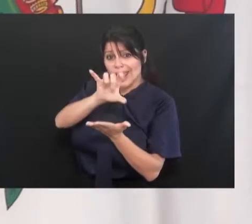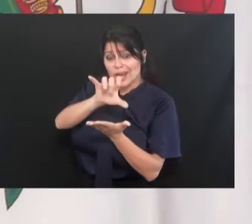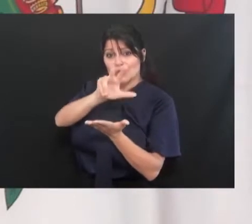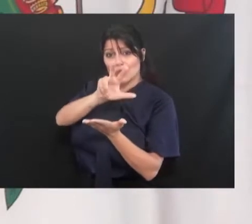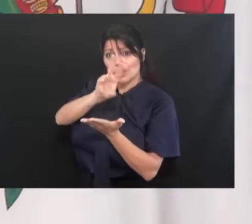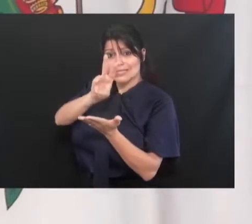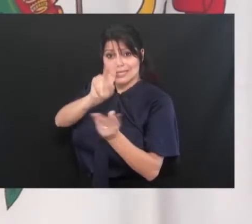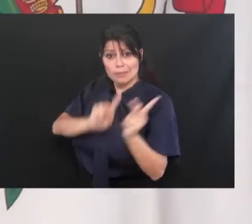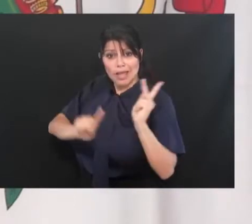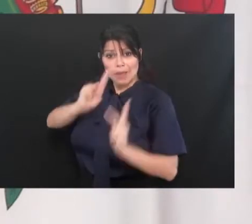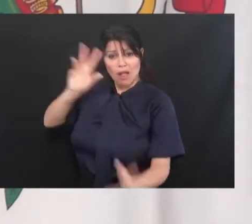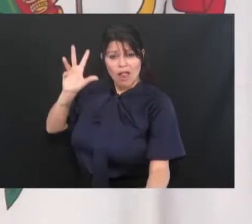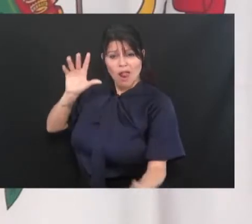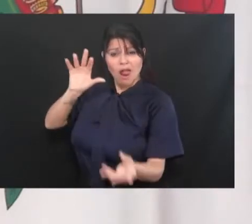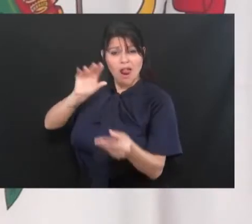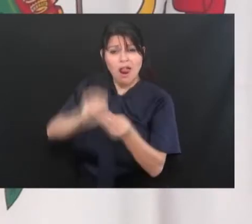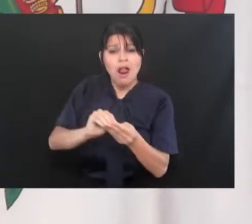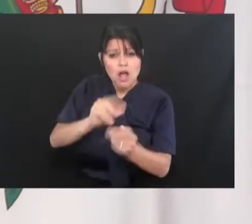1,043,836 people.